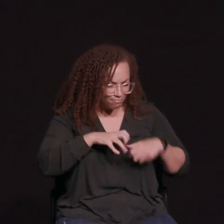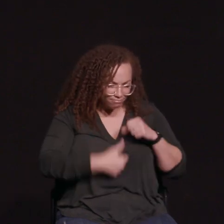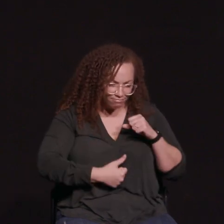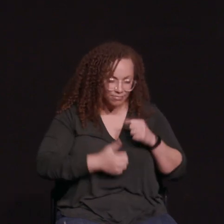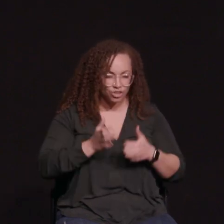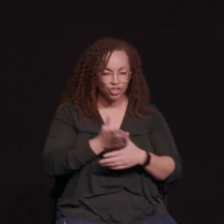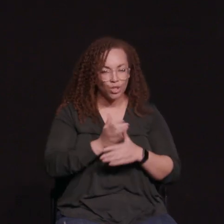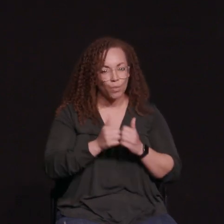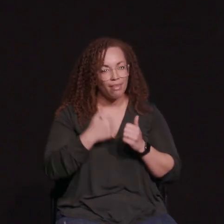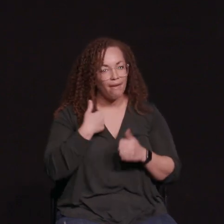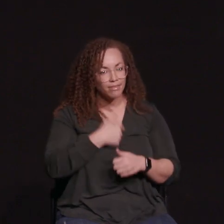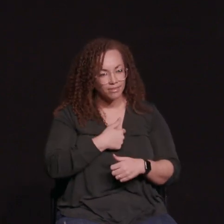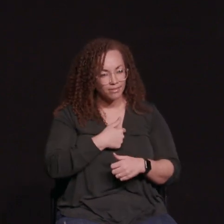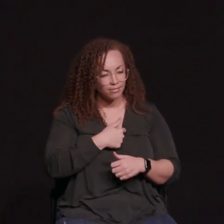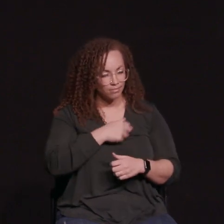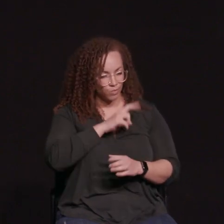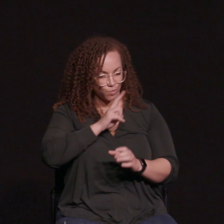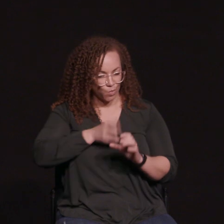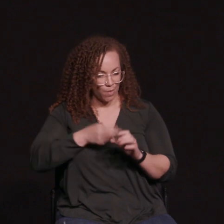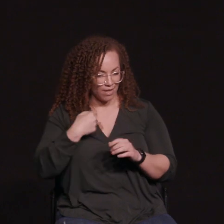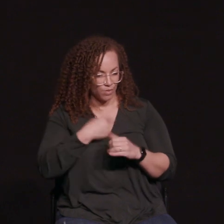to convene this way.